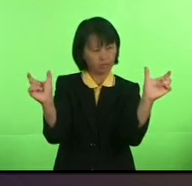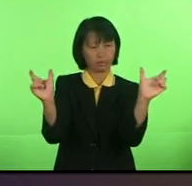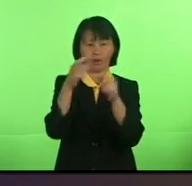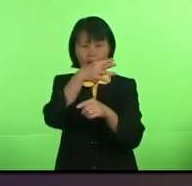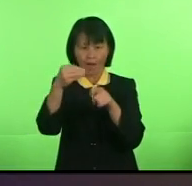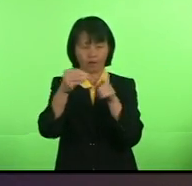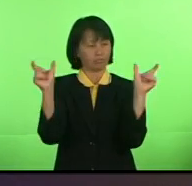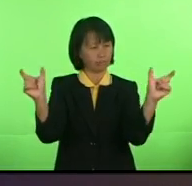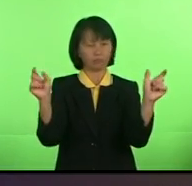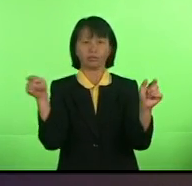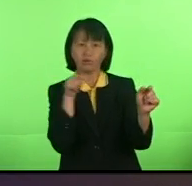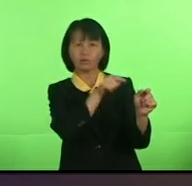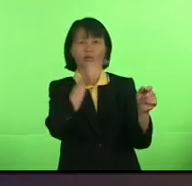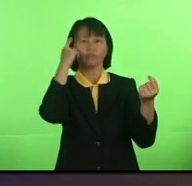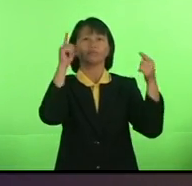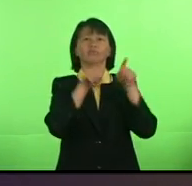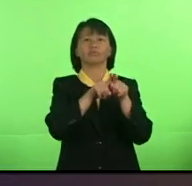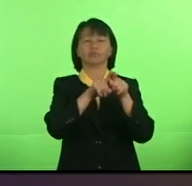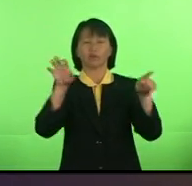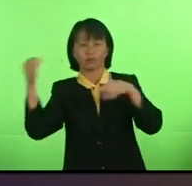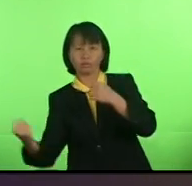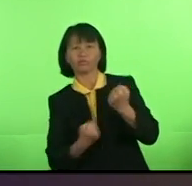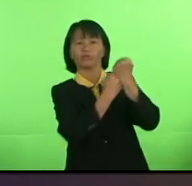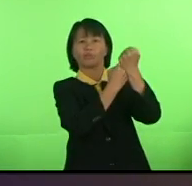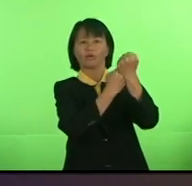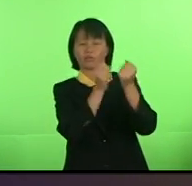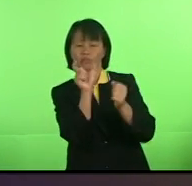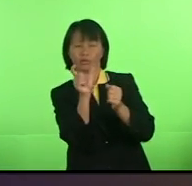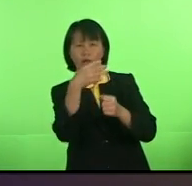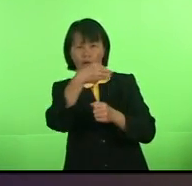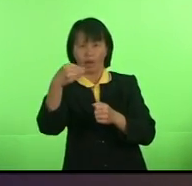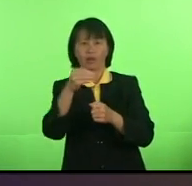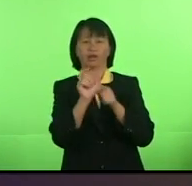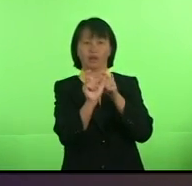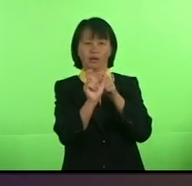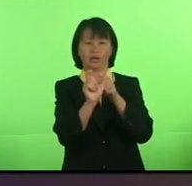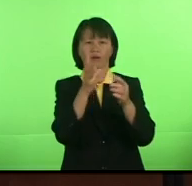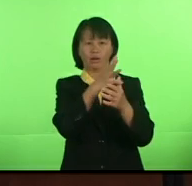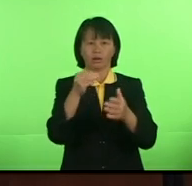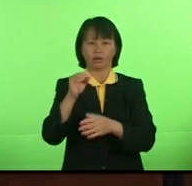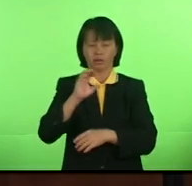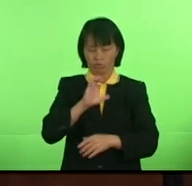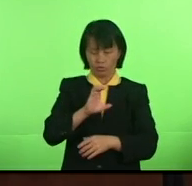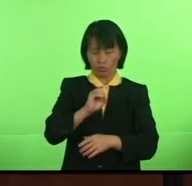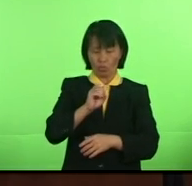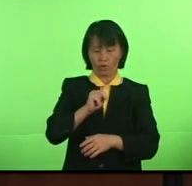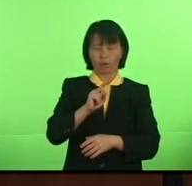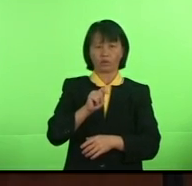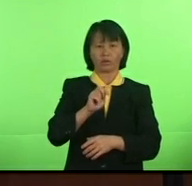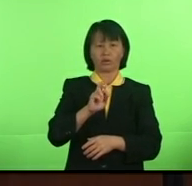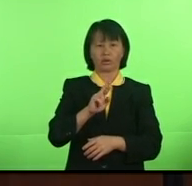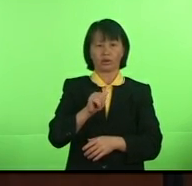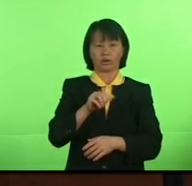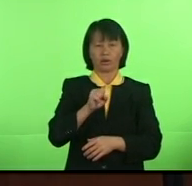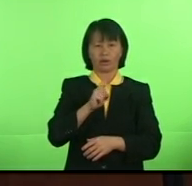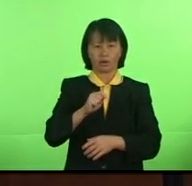with each other or support a point. However, contrast markers link